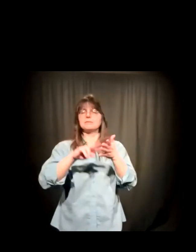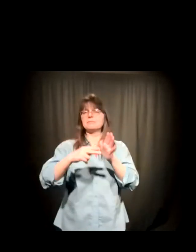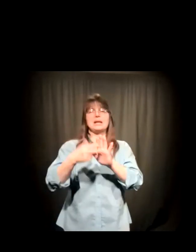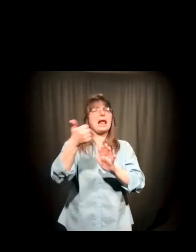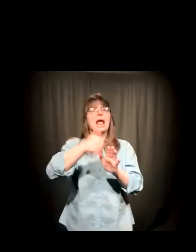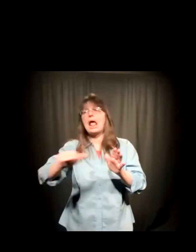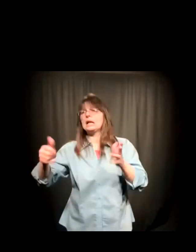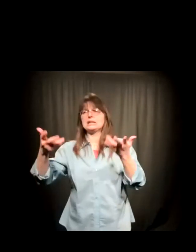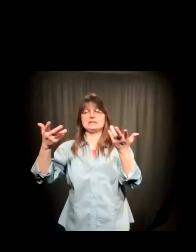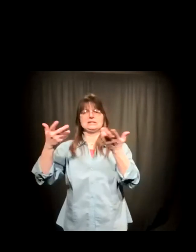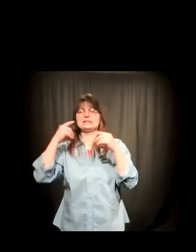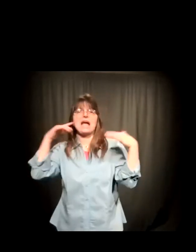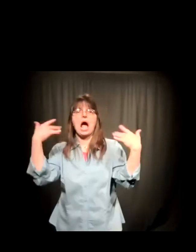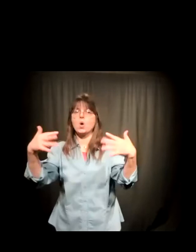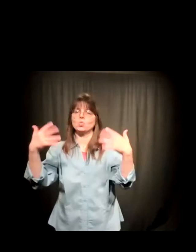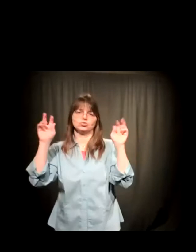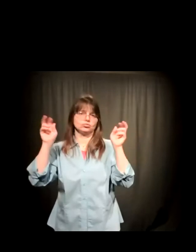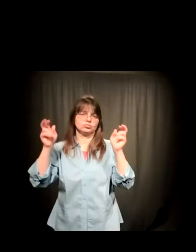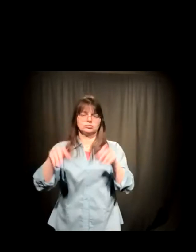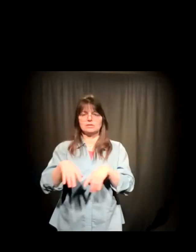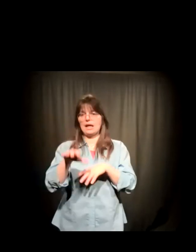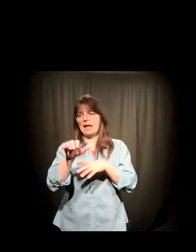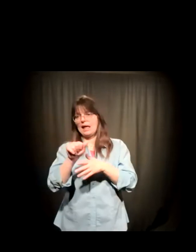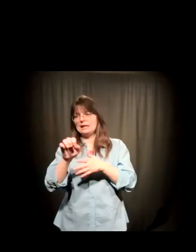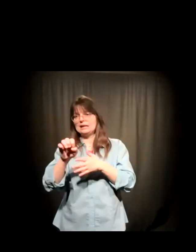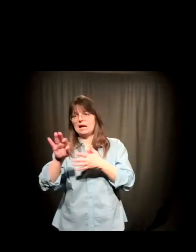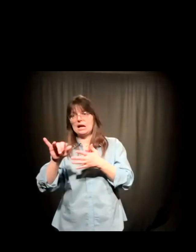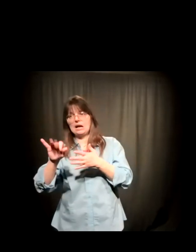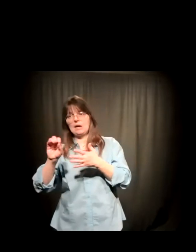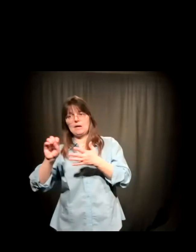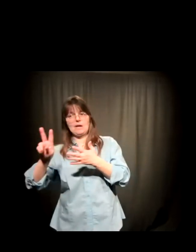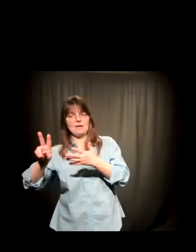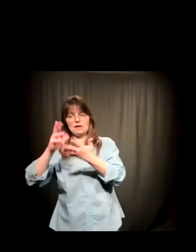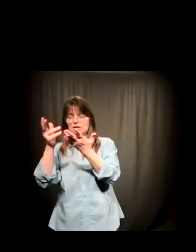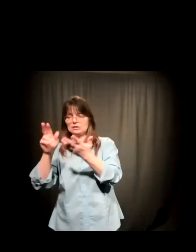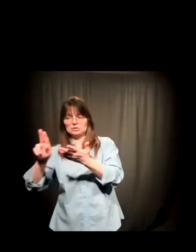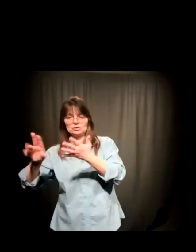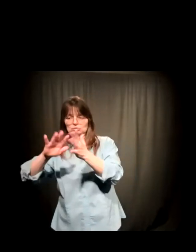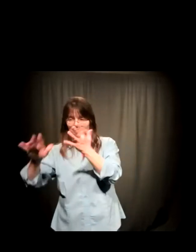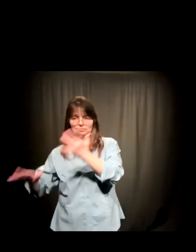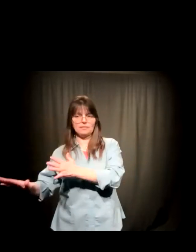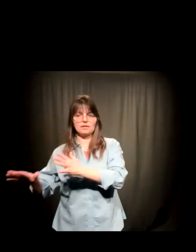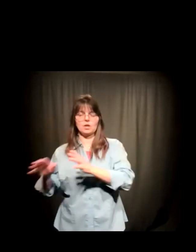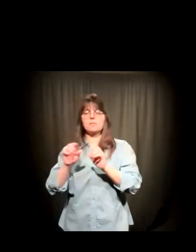about vowels, the symbols of visible speech related to each other.